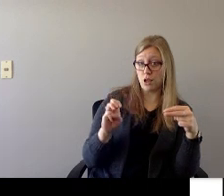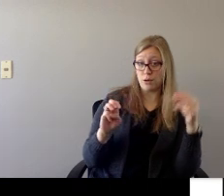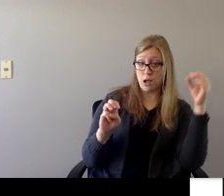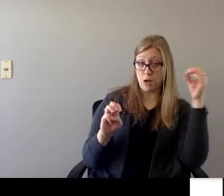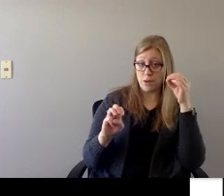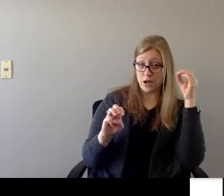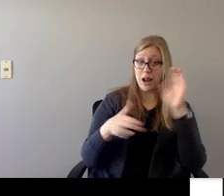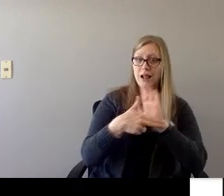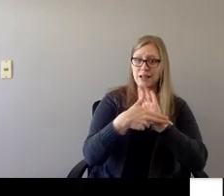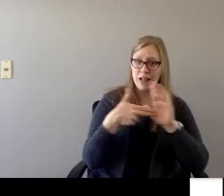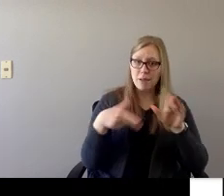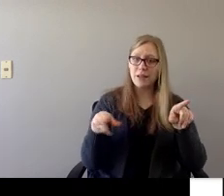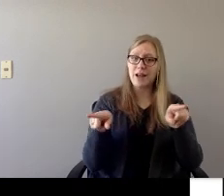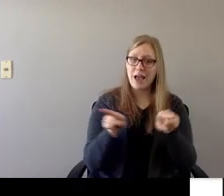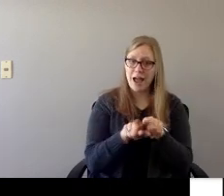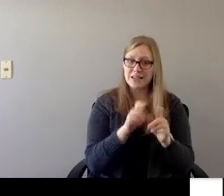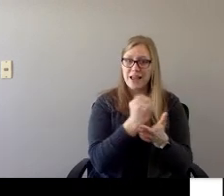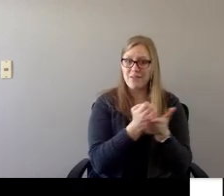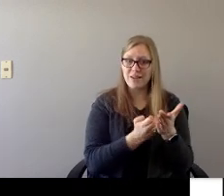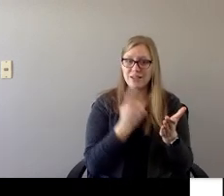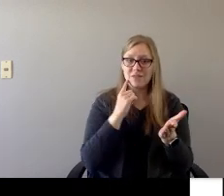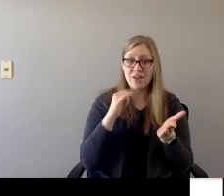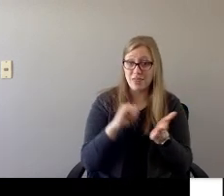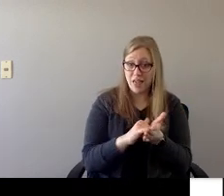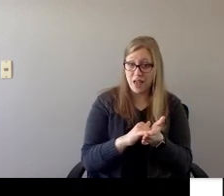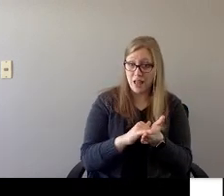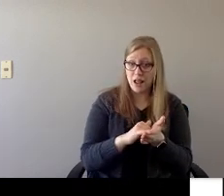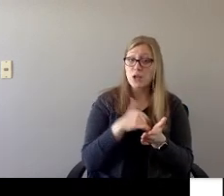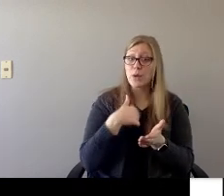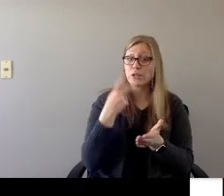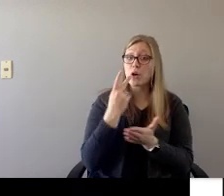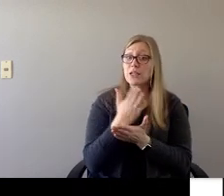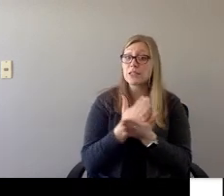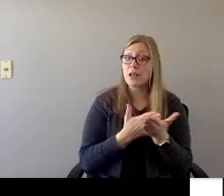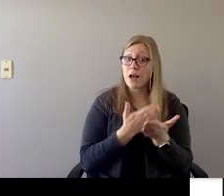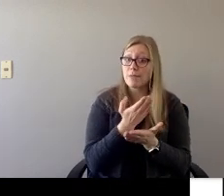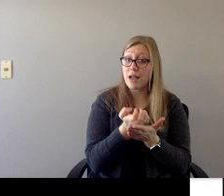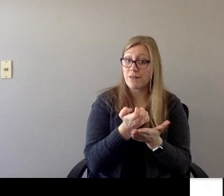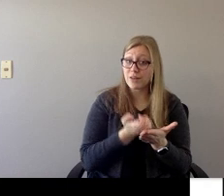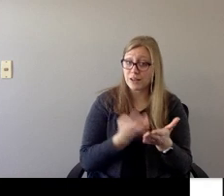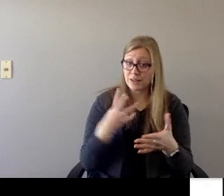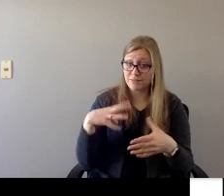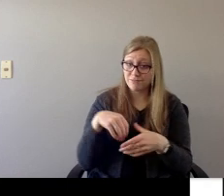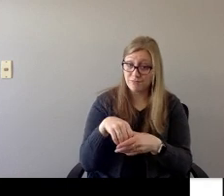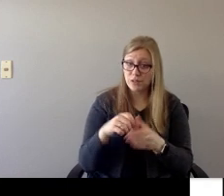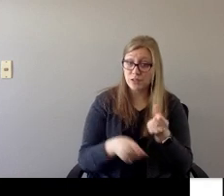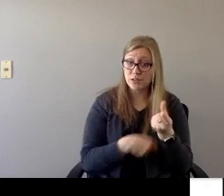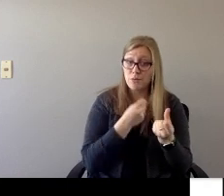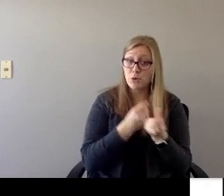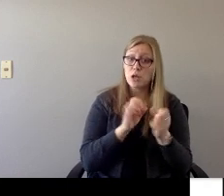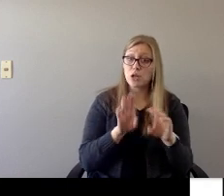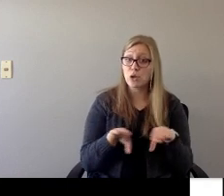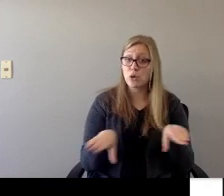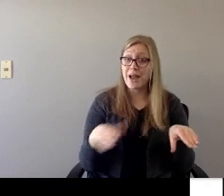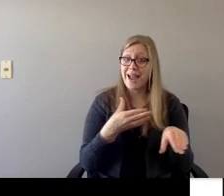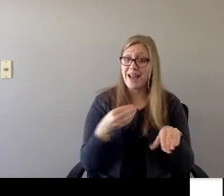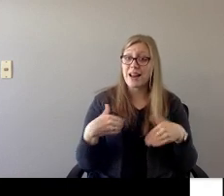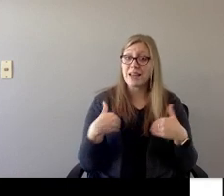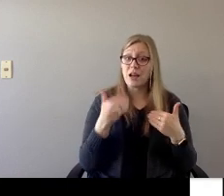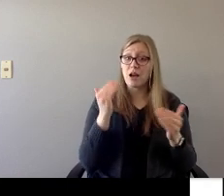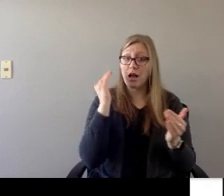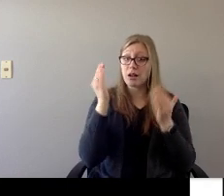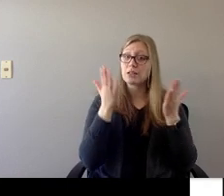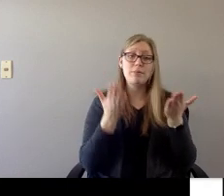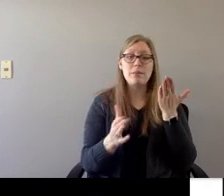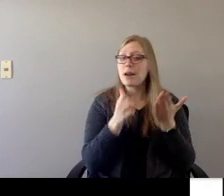so where I saw some evidence included that supports children and young adults may not be as likely to